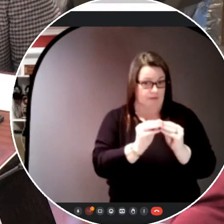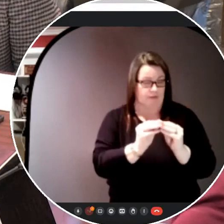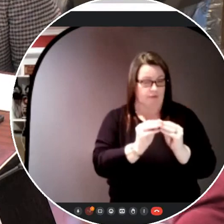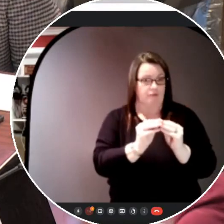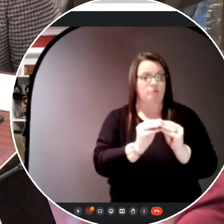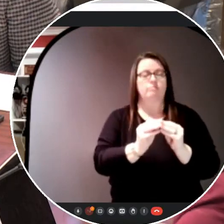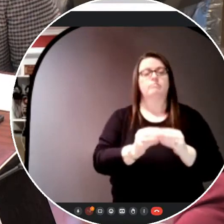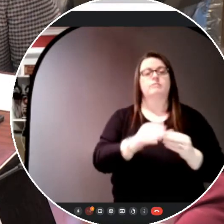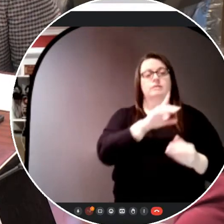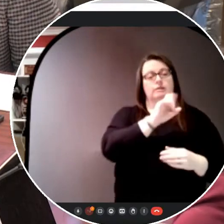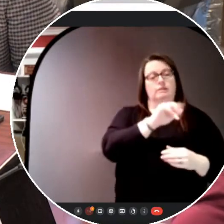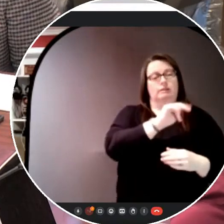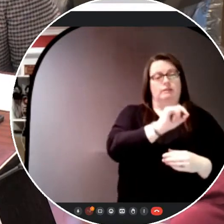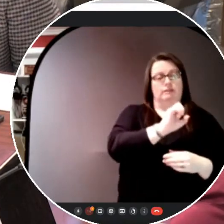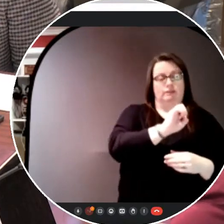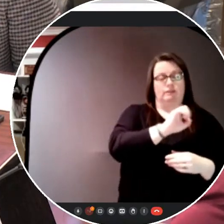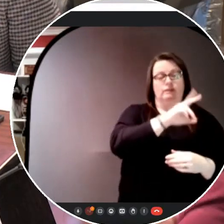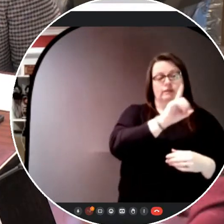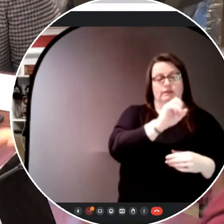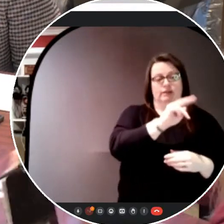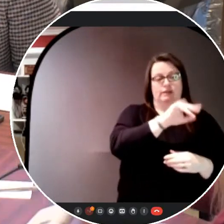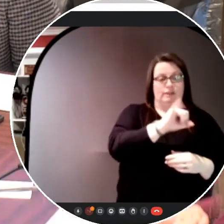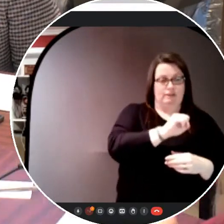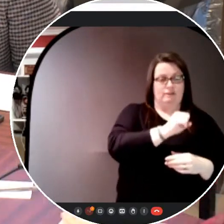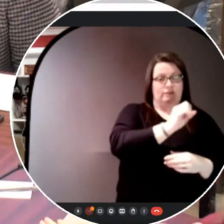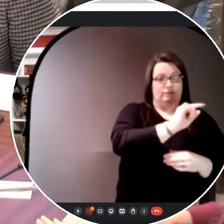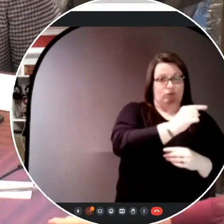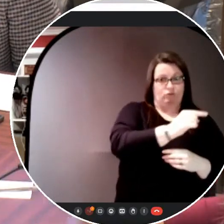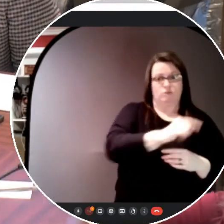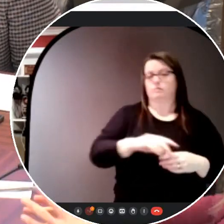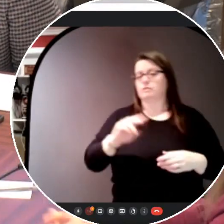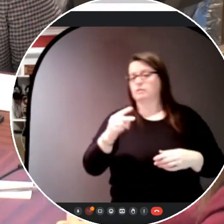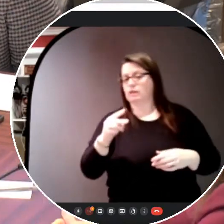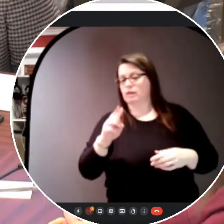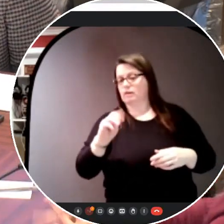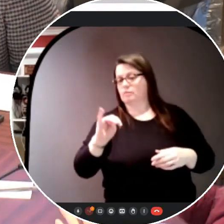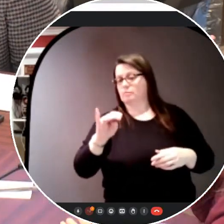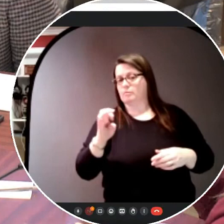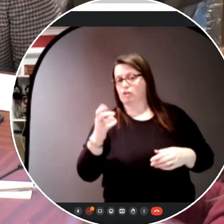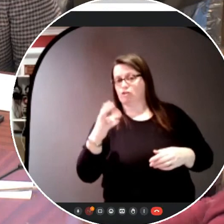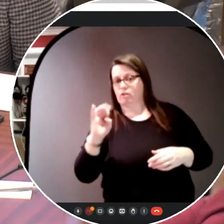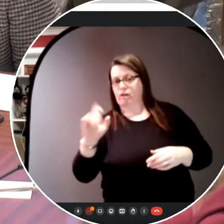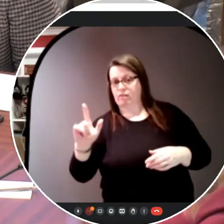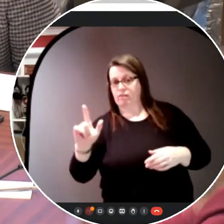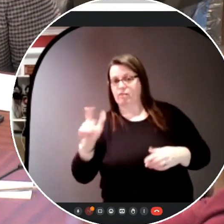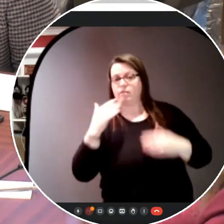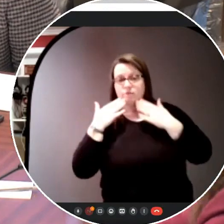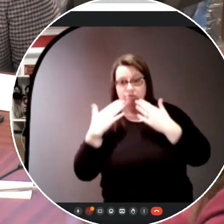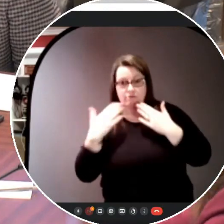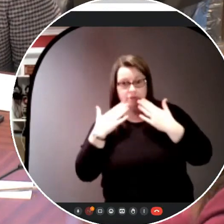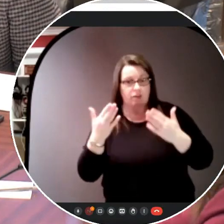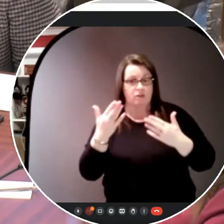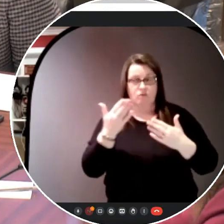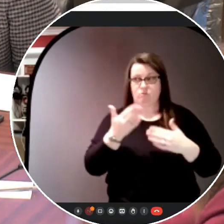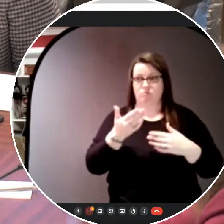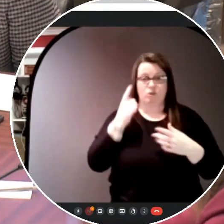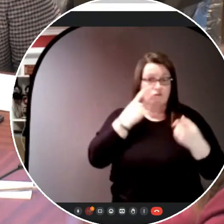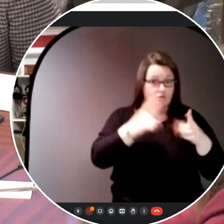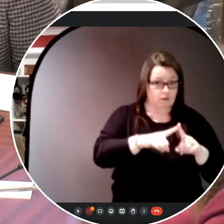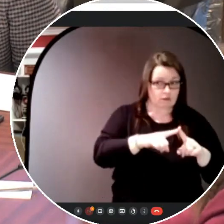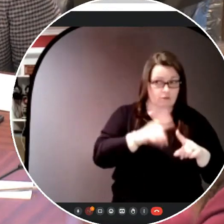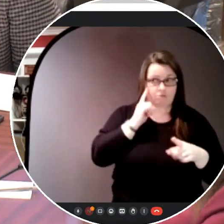Dennis. Seconded. Thank you, Michelle. All in favor? Anyone opposed?